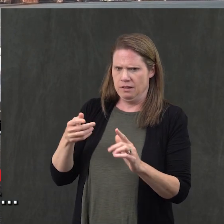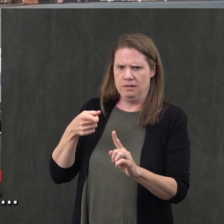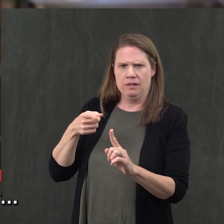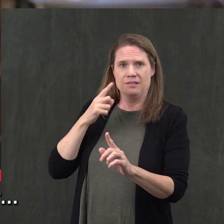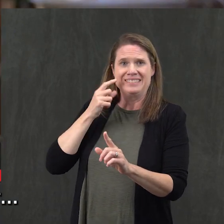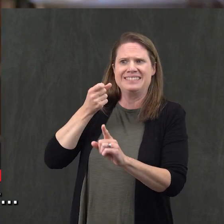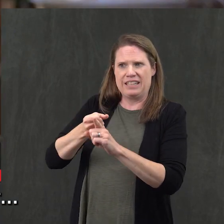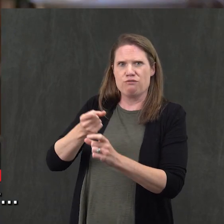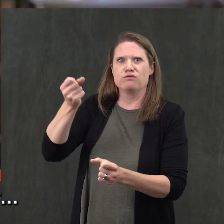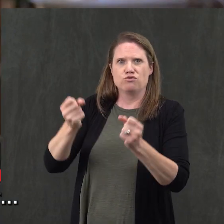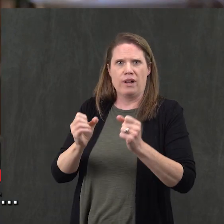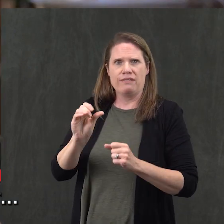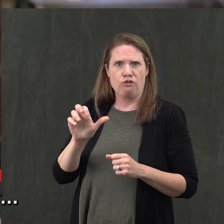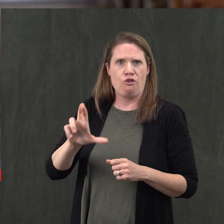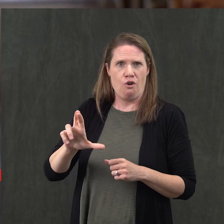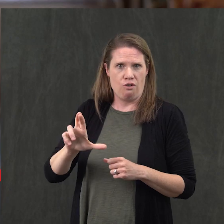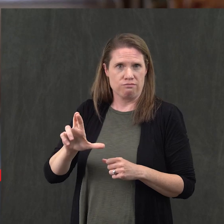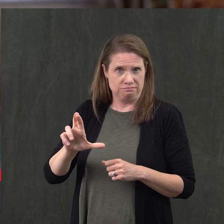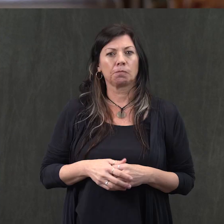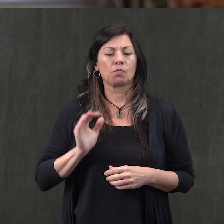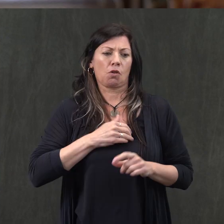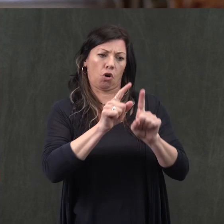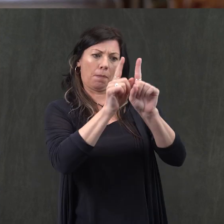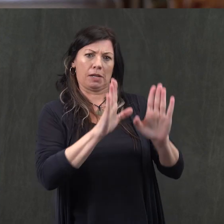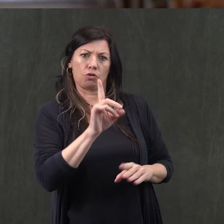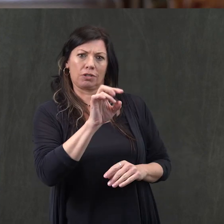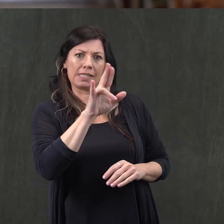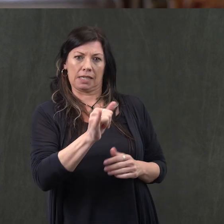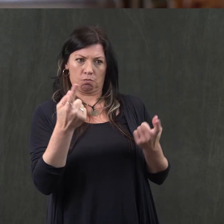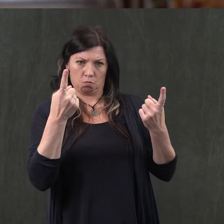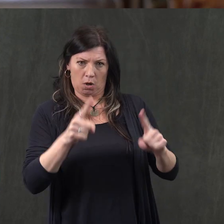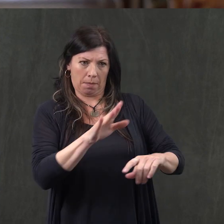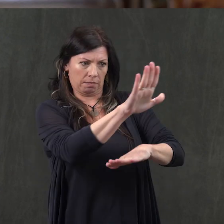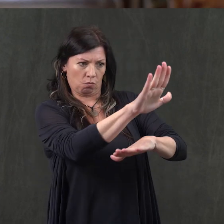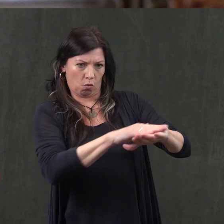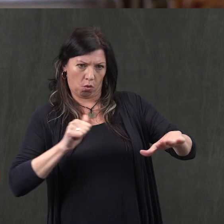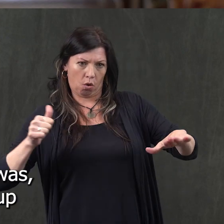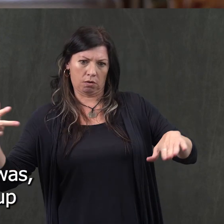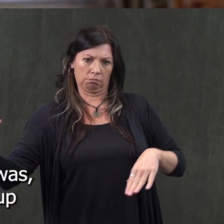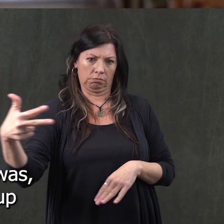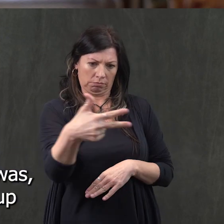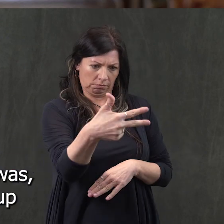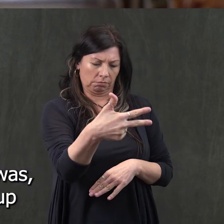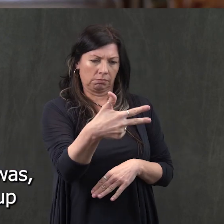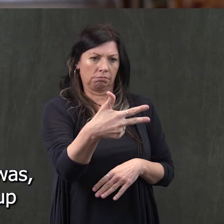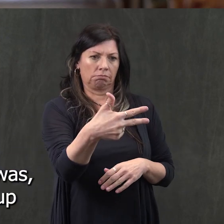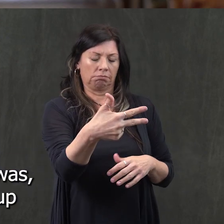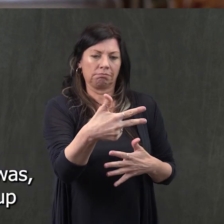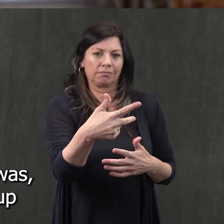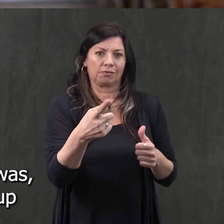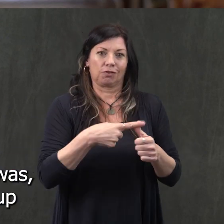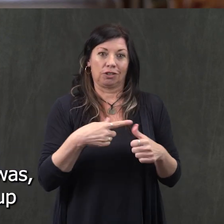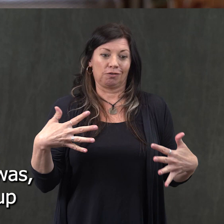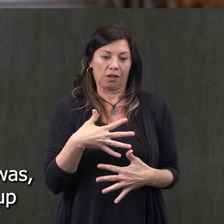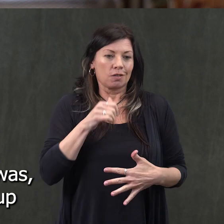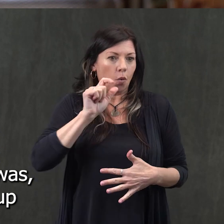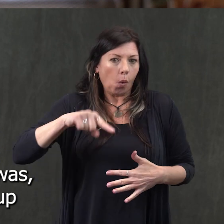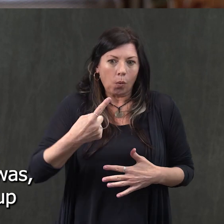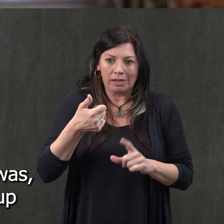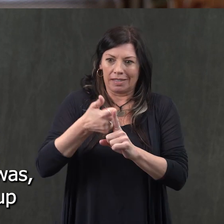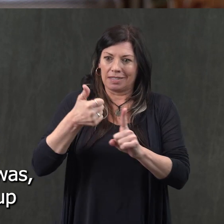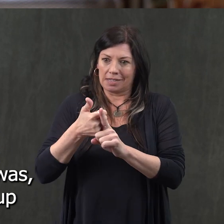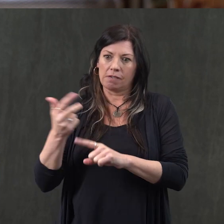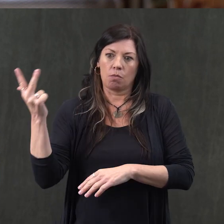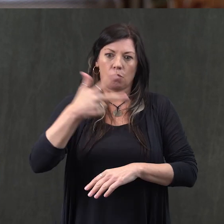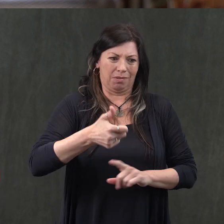a self-driving car. Zane. Our mentor Daisy called the Waymo. The first frightening thing was not only